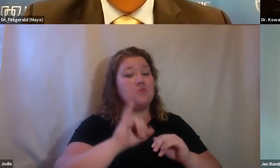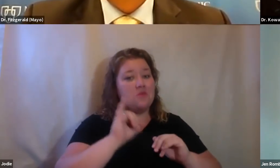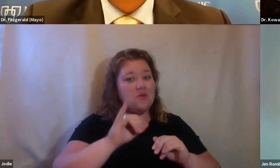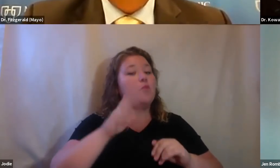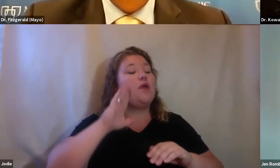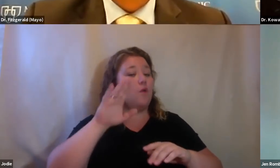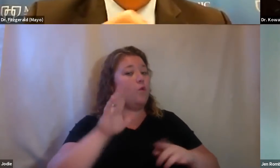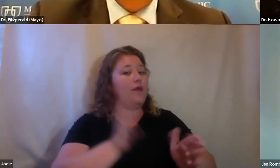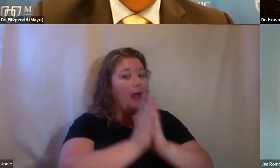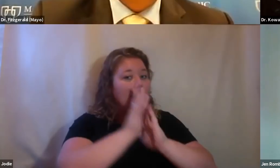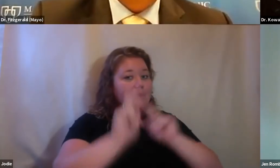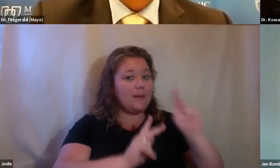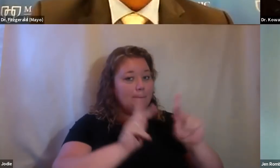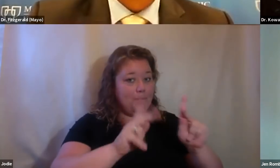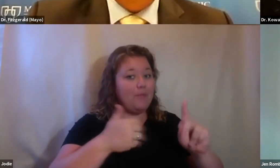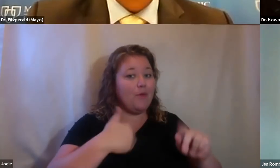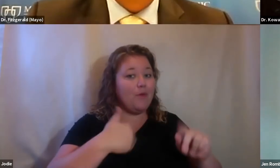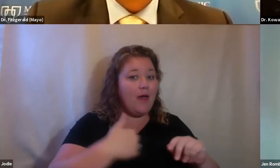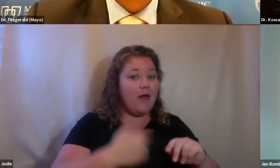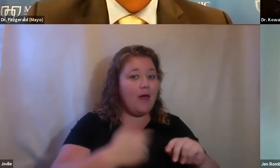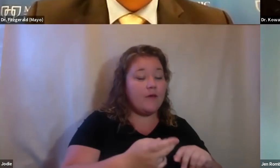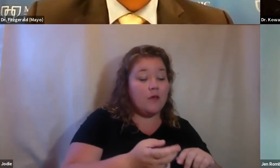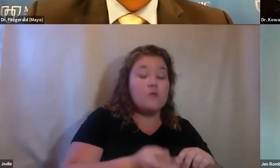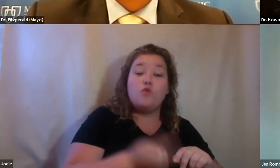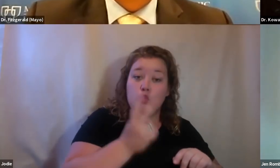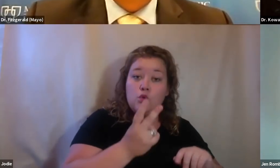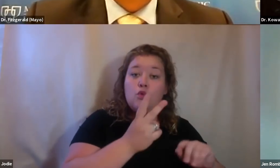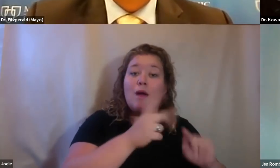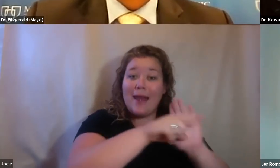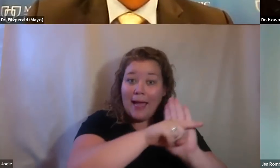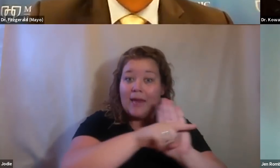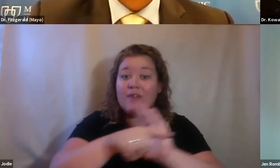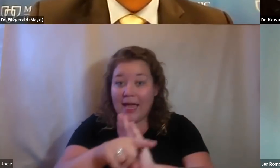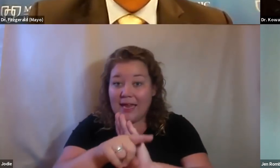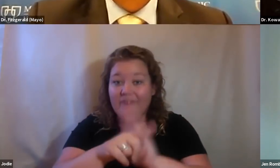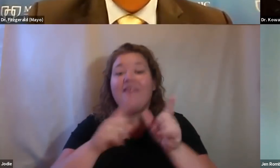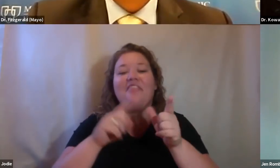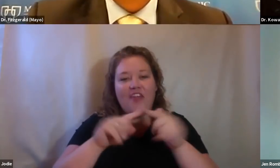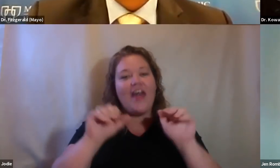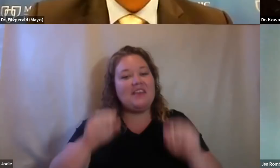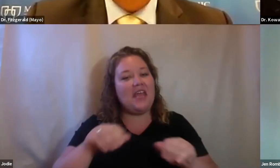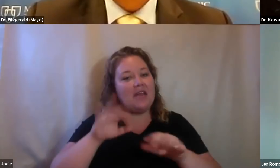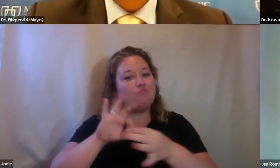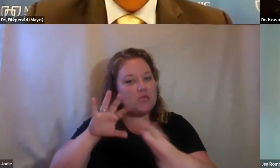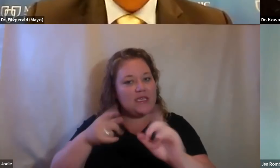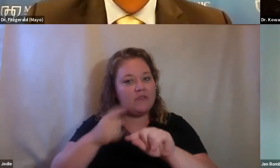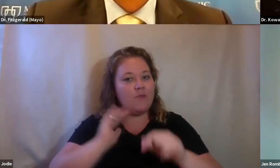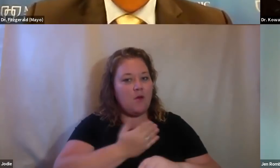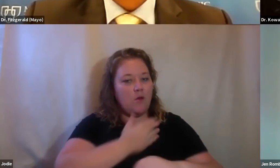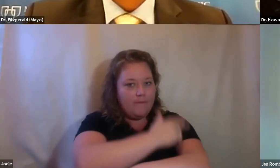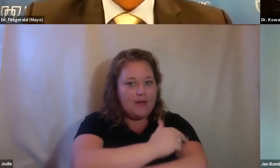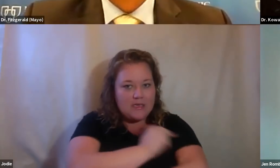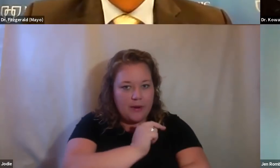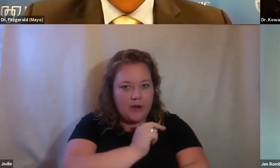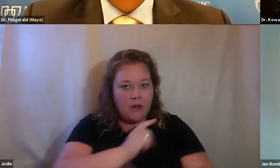facility sometimes. And we've had people have a negative test and then a subsequent positive test. And it isn't though they cleared the COVID virus and then were positive